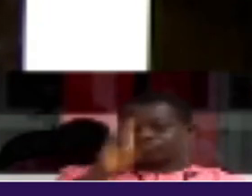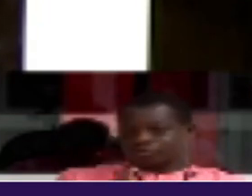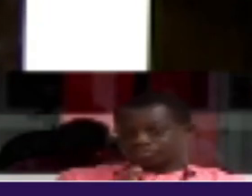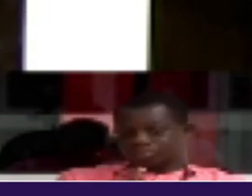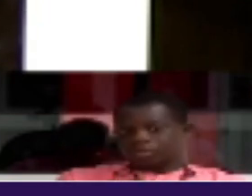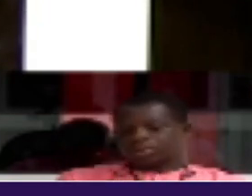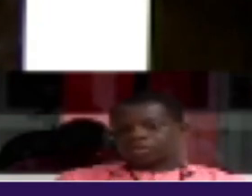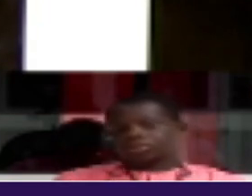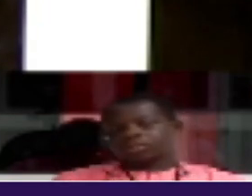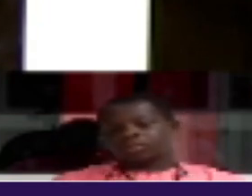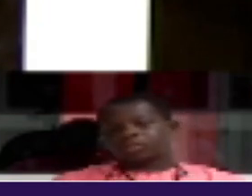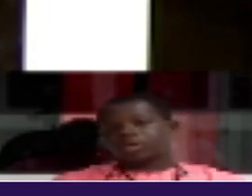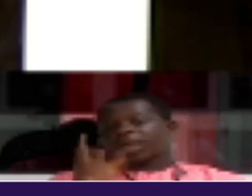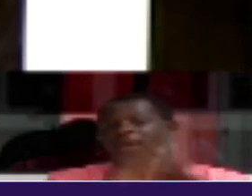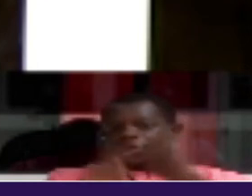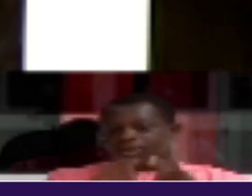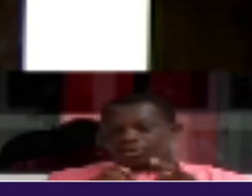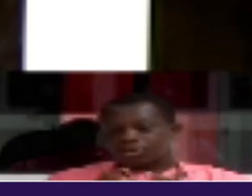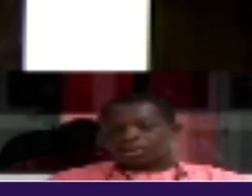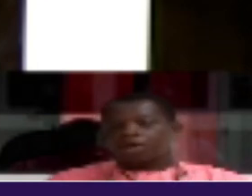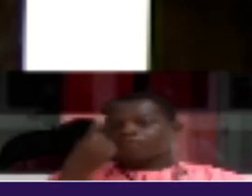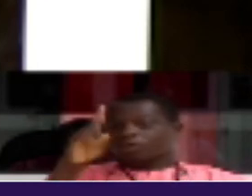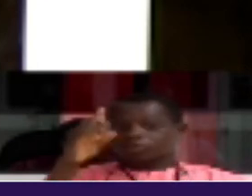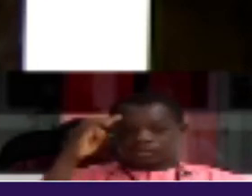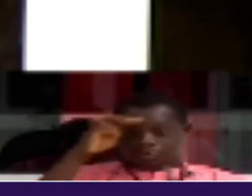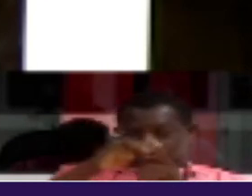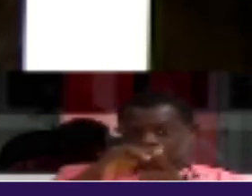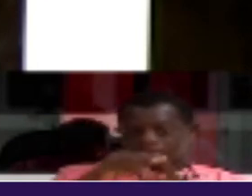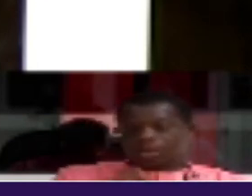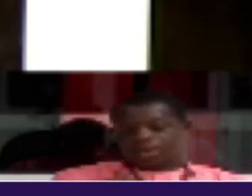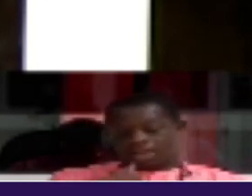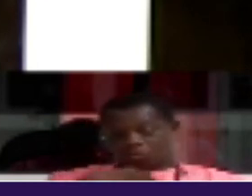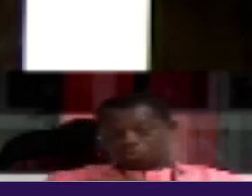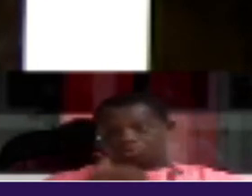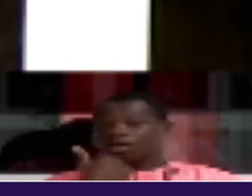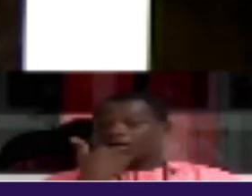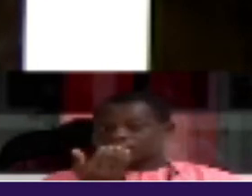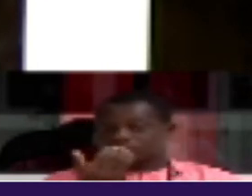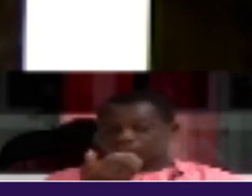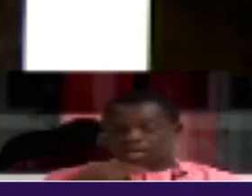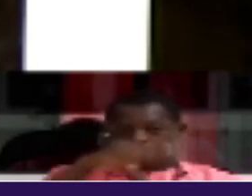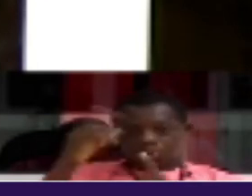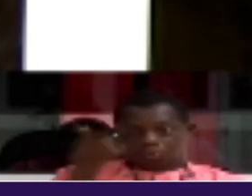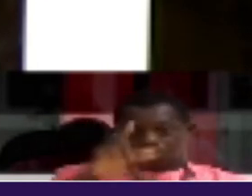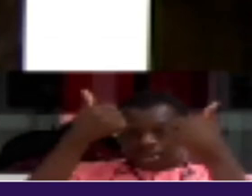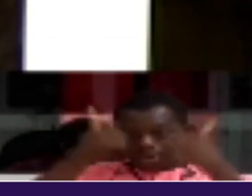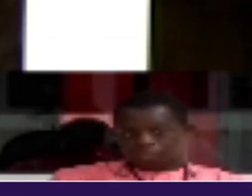This is why. Could you say that again? Since the first mission, I wanted to ask about what